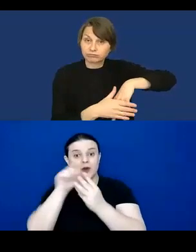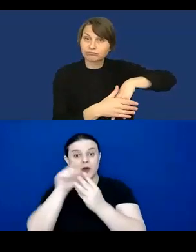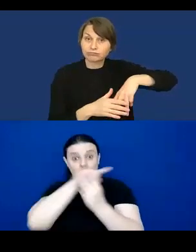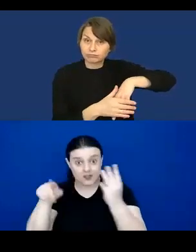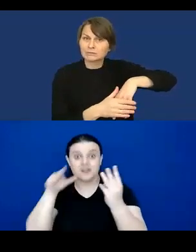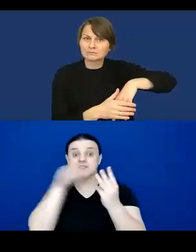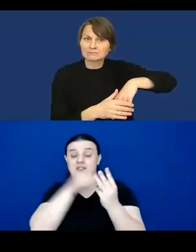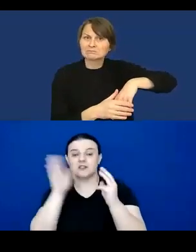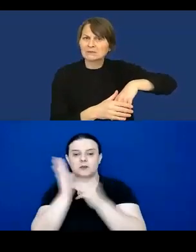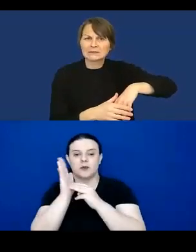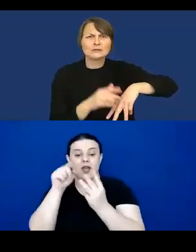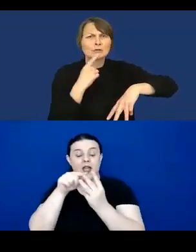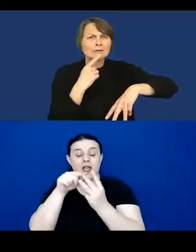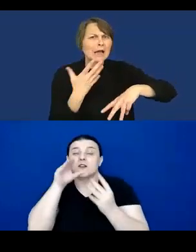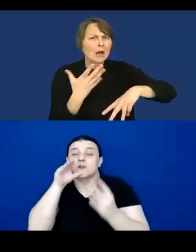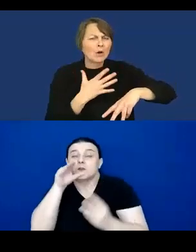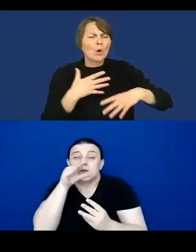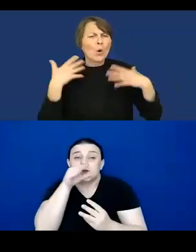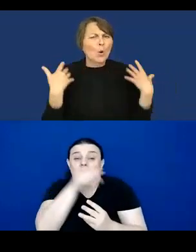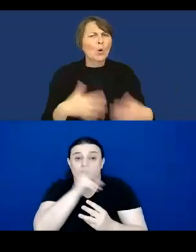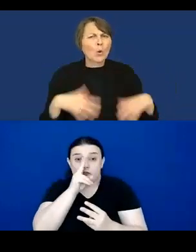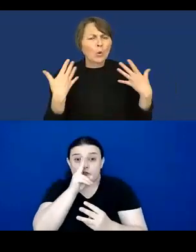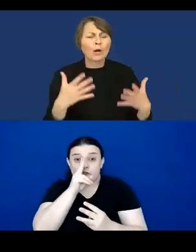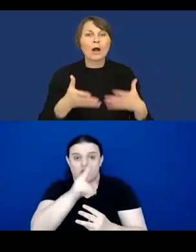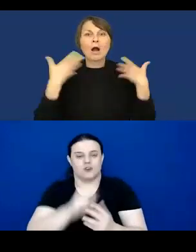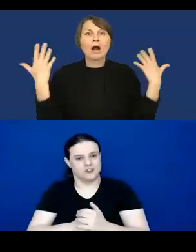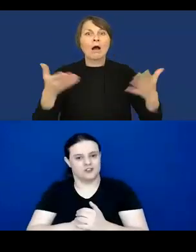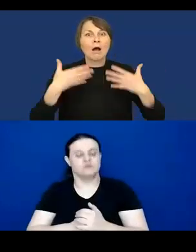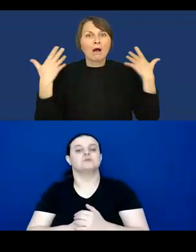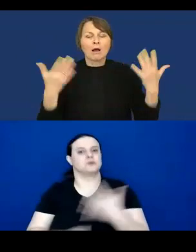feels as very warm. So it is as if the